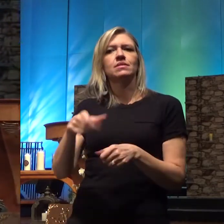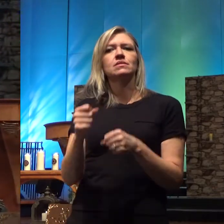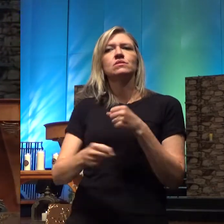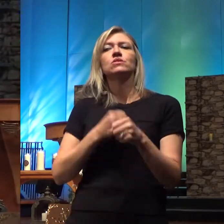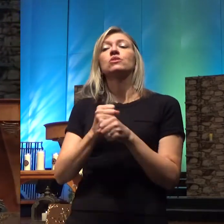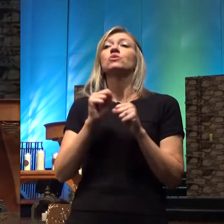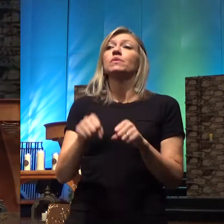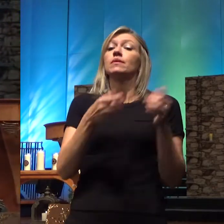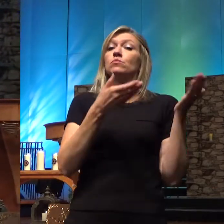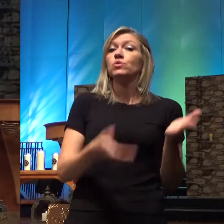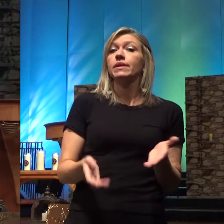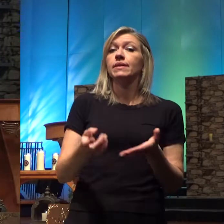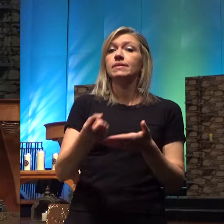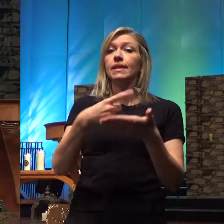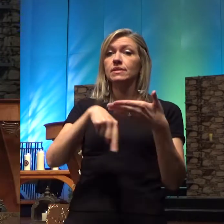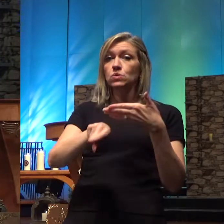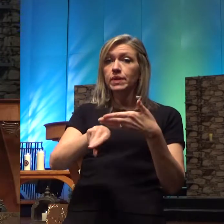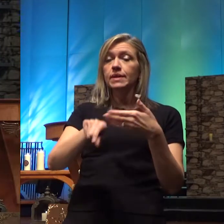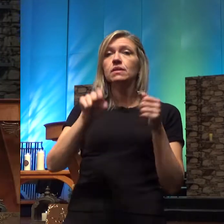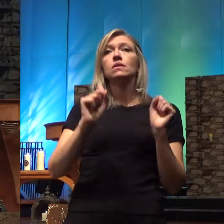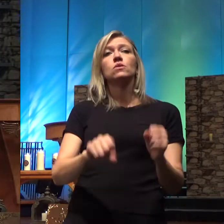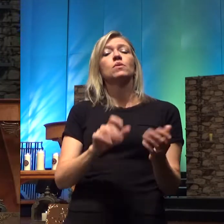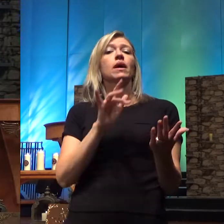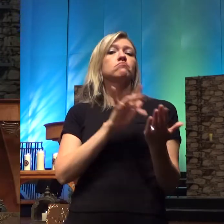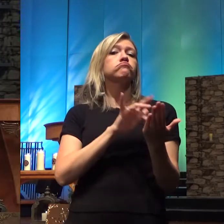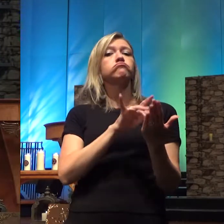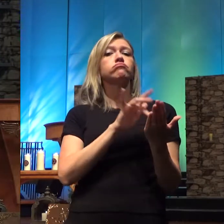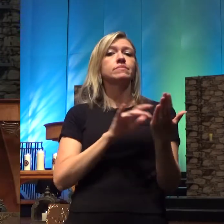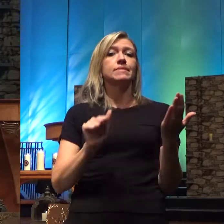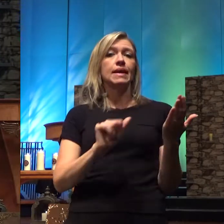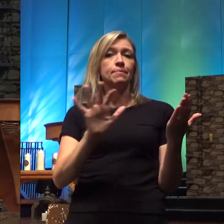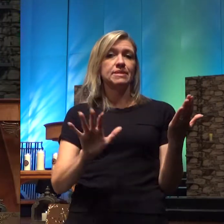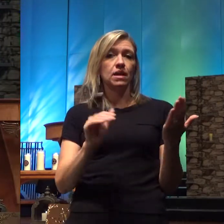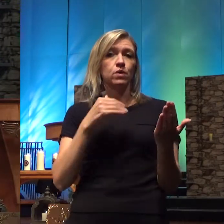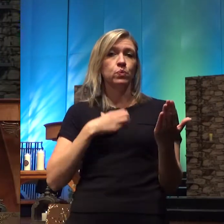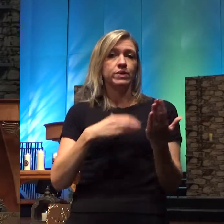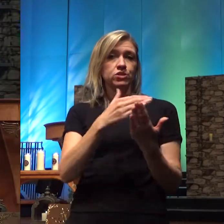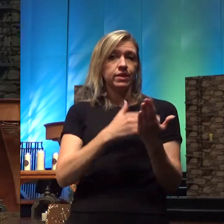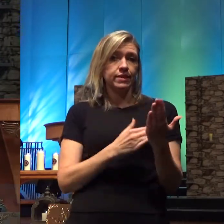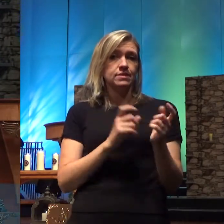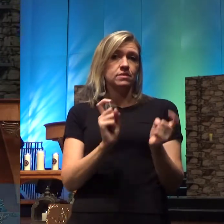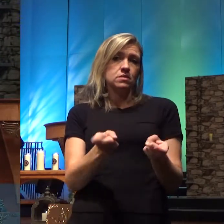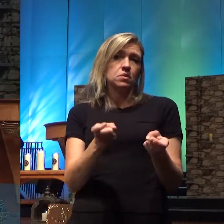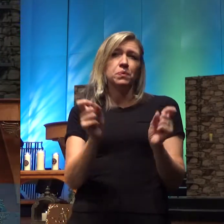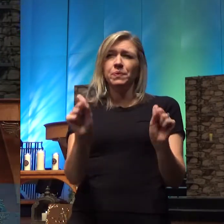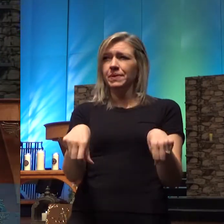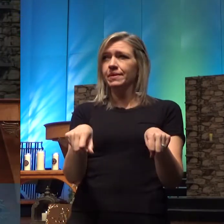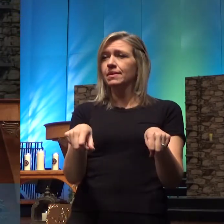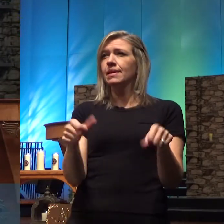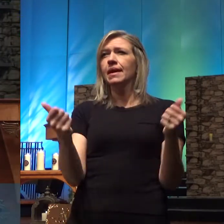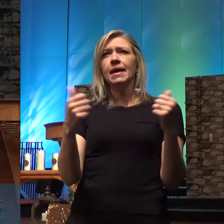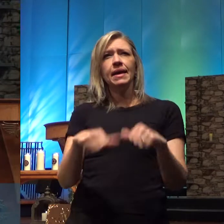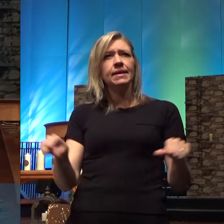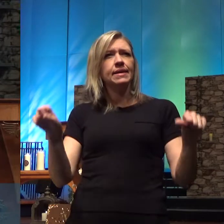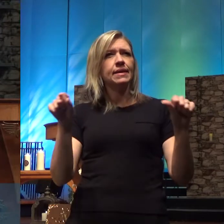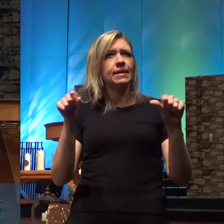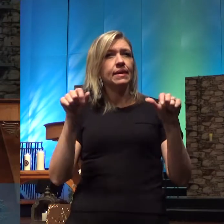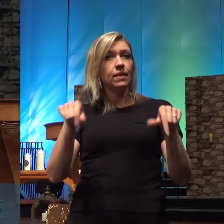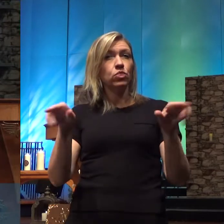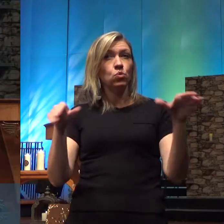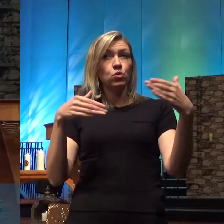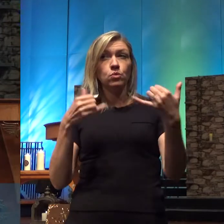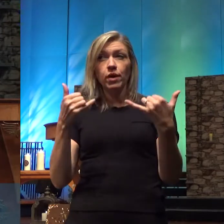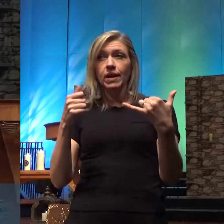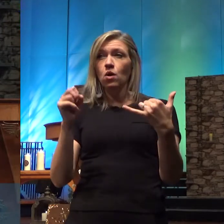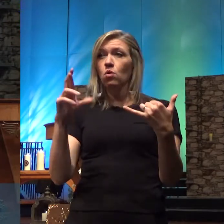know, too, you can bring stuff next week. You can go on your phone right now and give through the Amazon wish list. You can give them money out there. But are any of them in the room right now?